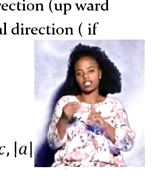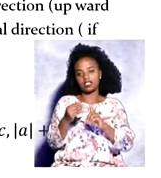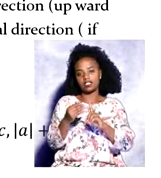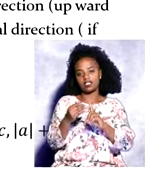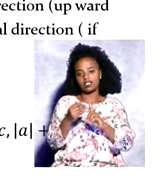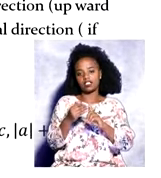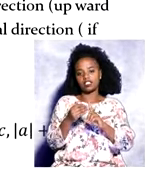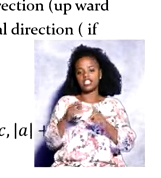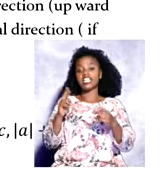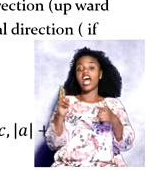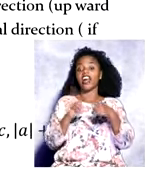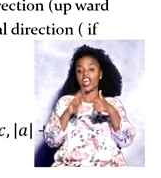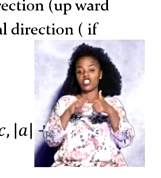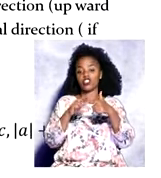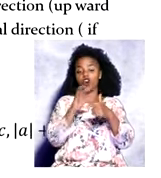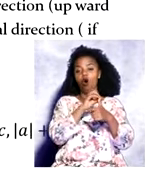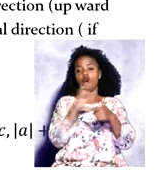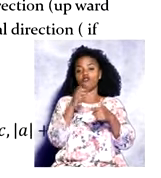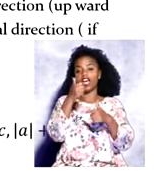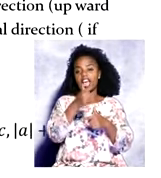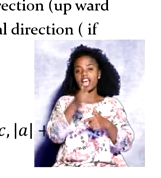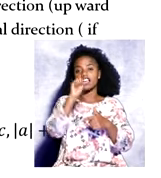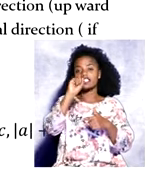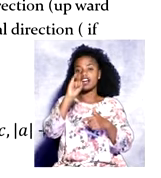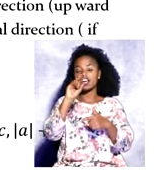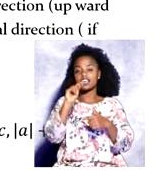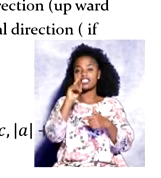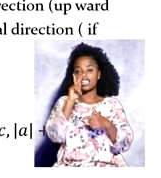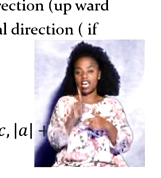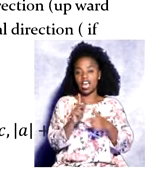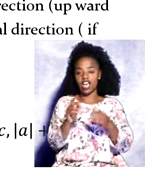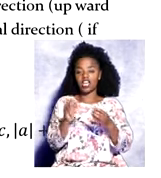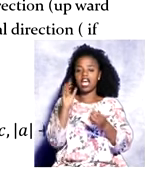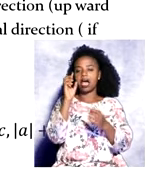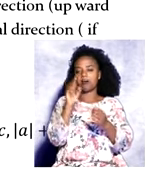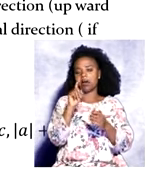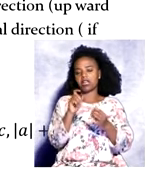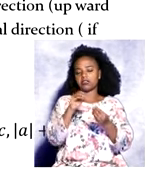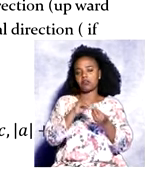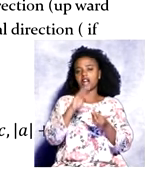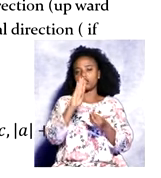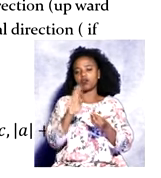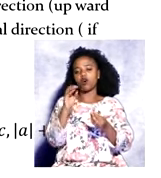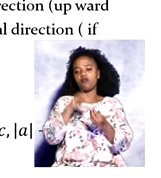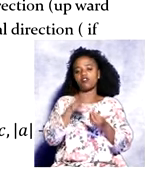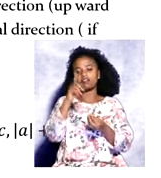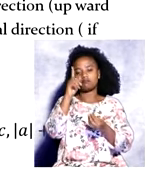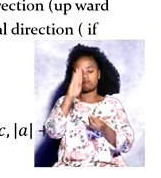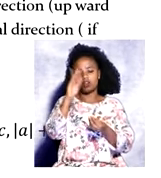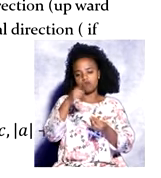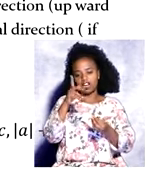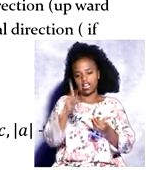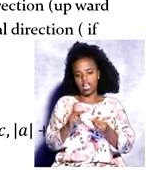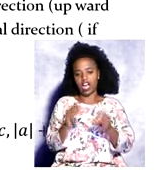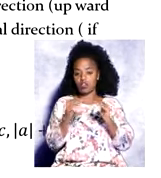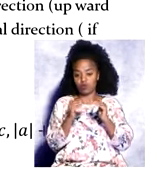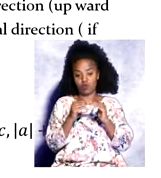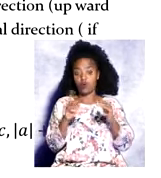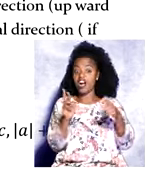the range of a sine k into x plus b over k plus c is